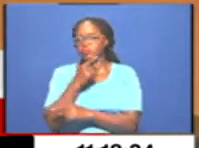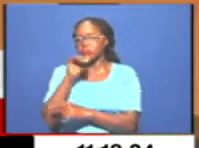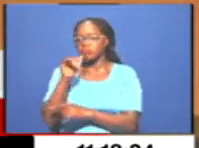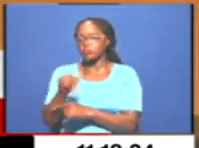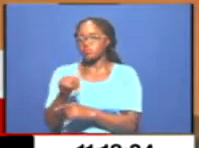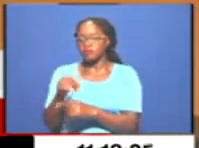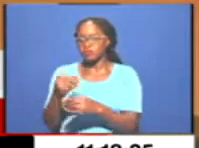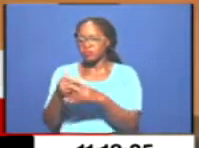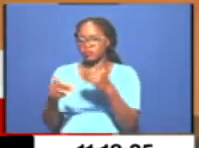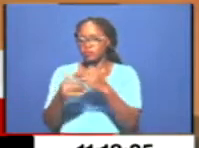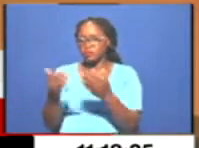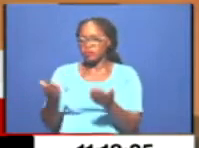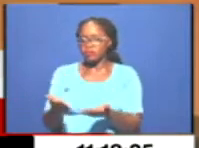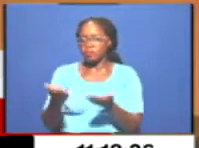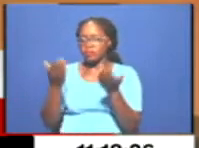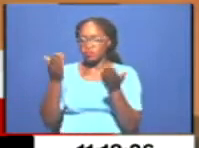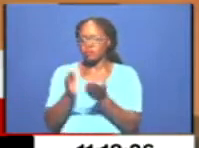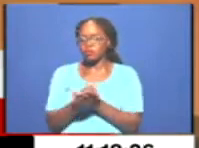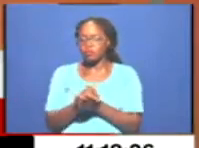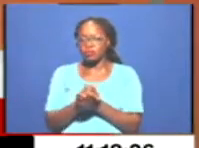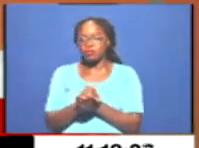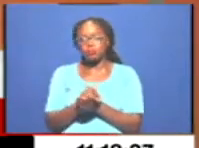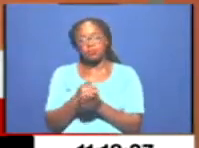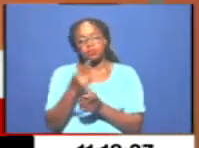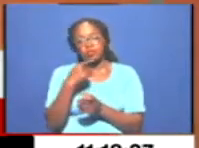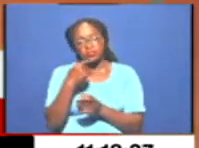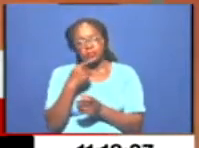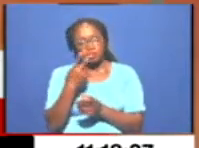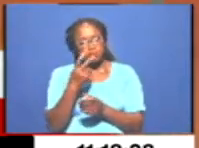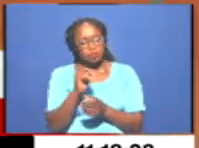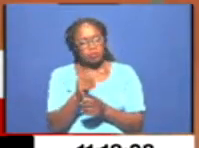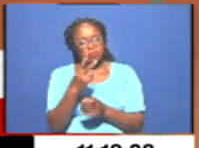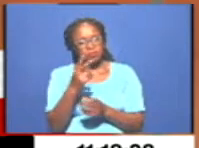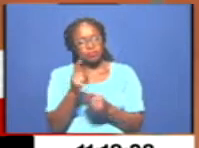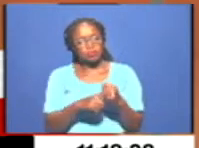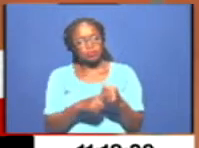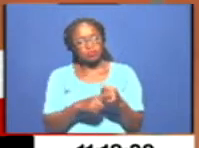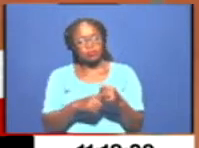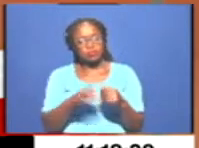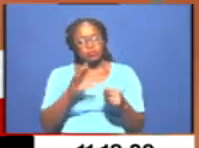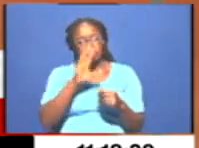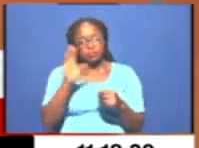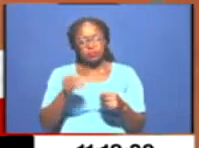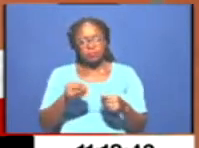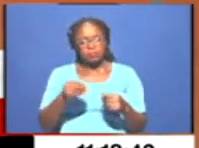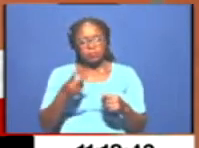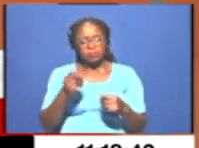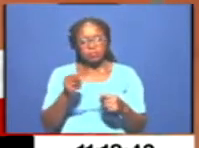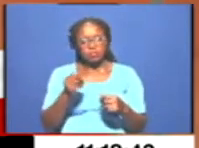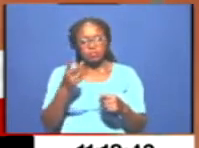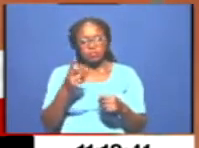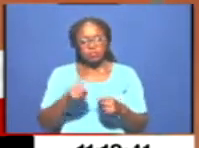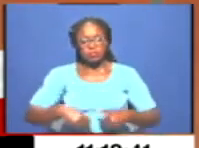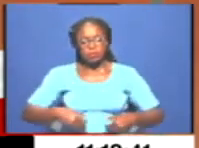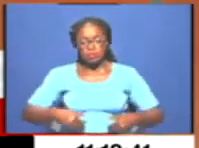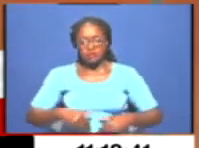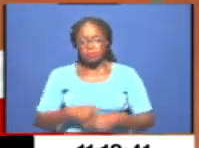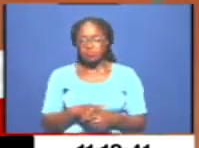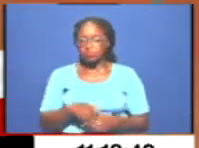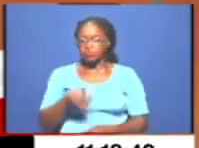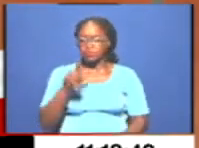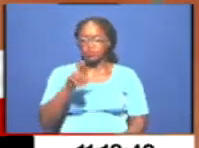uplifted. Now, you mentioned 2026, and we've got the African Youth Games in Egypt. I mean, Lesotho and